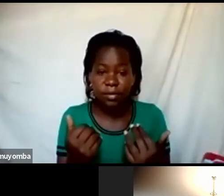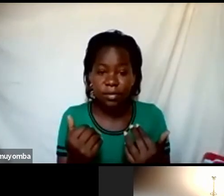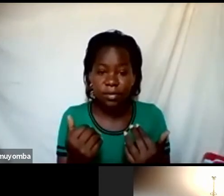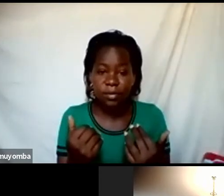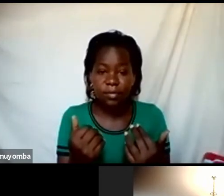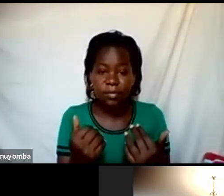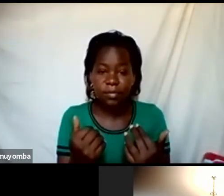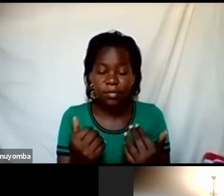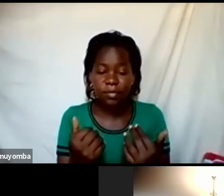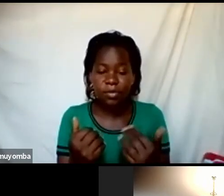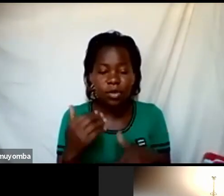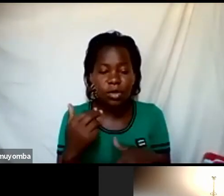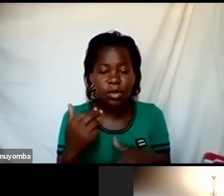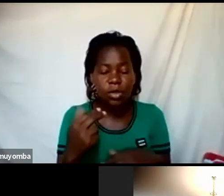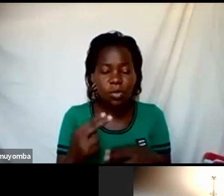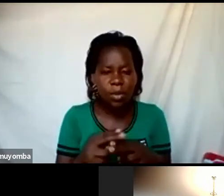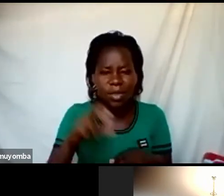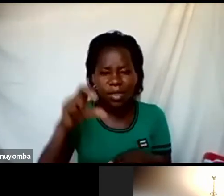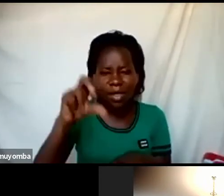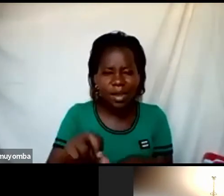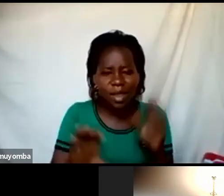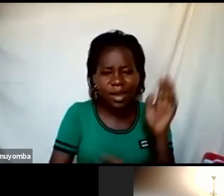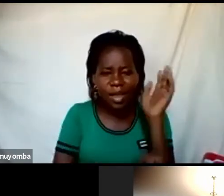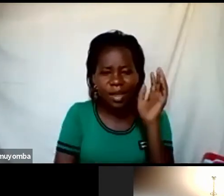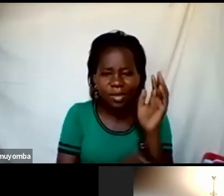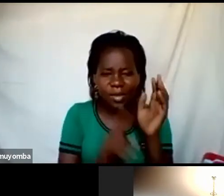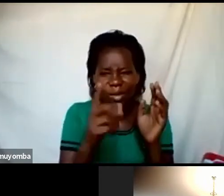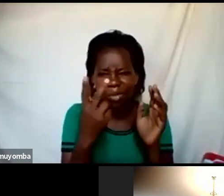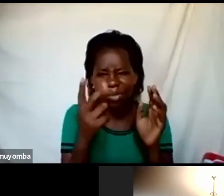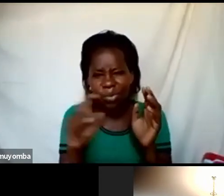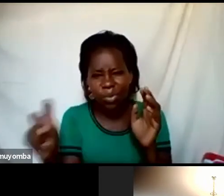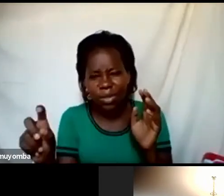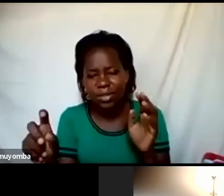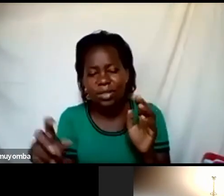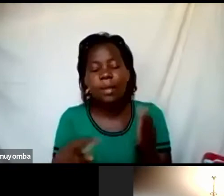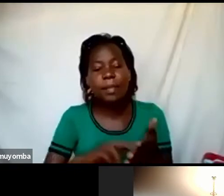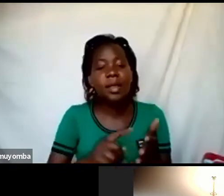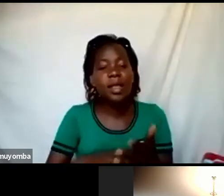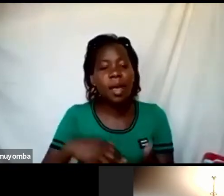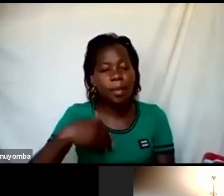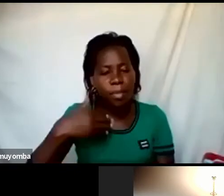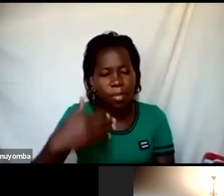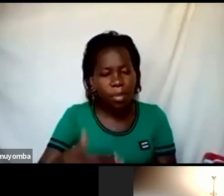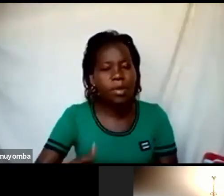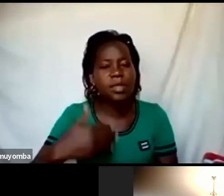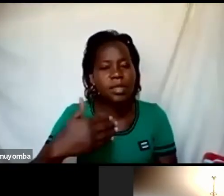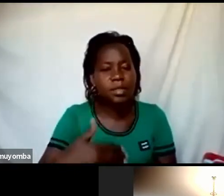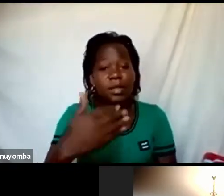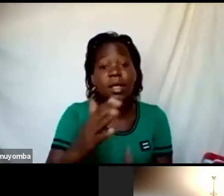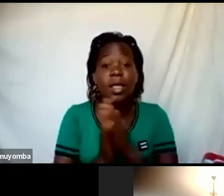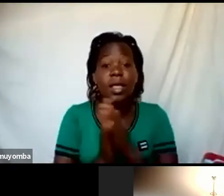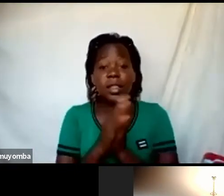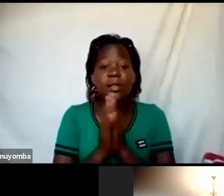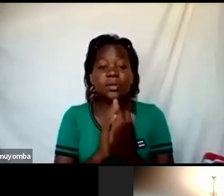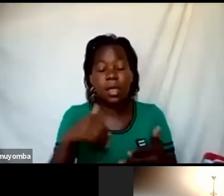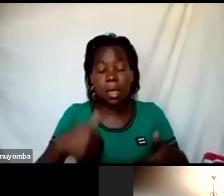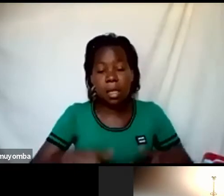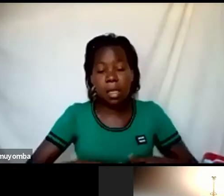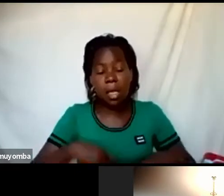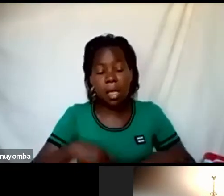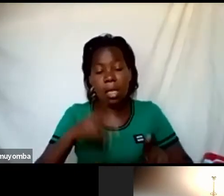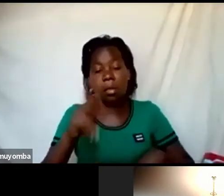into Malawi in a week or two. It is a process, a story, but the young people don't have that. So